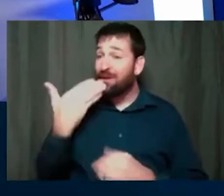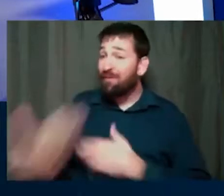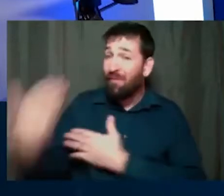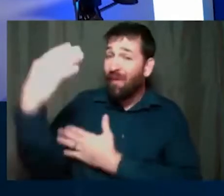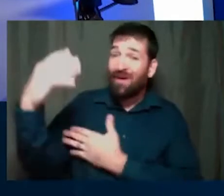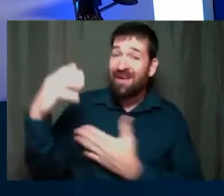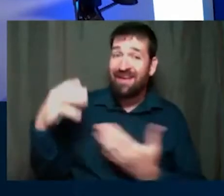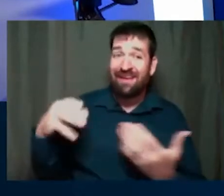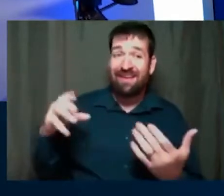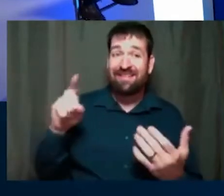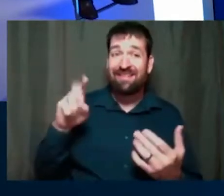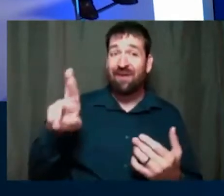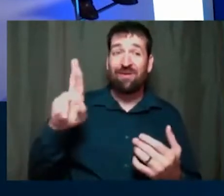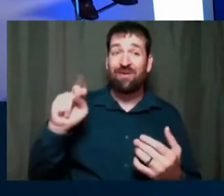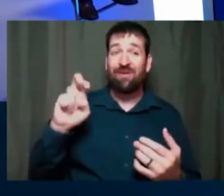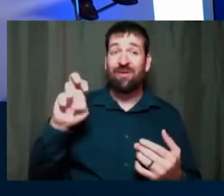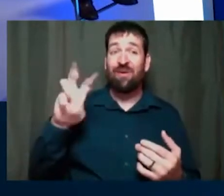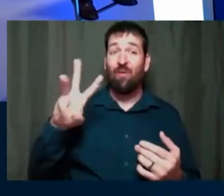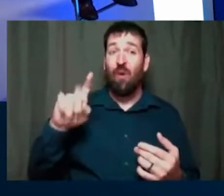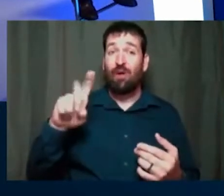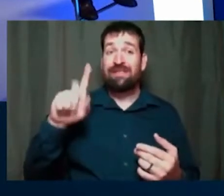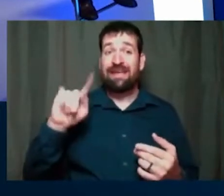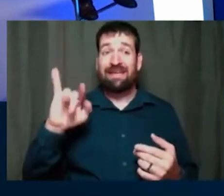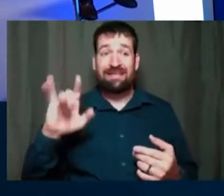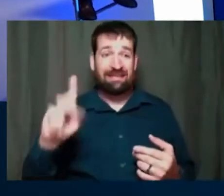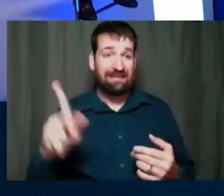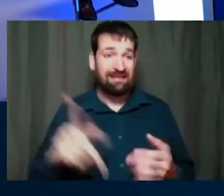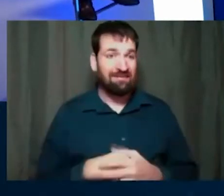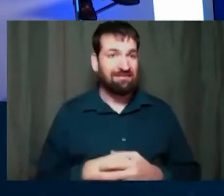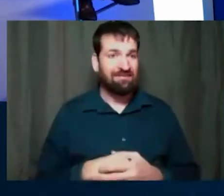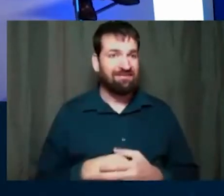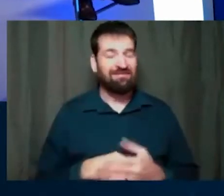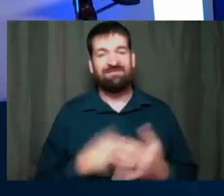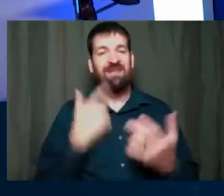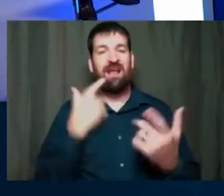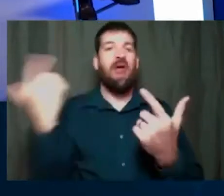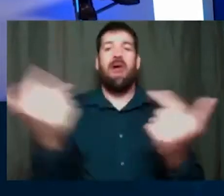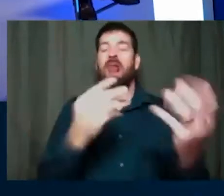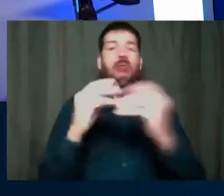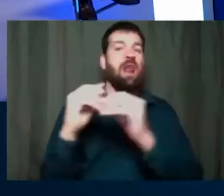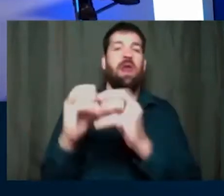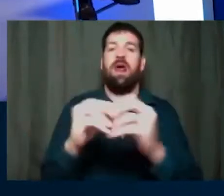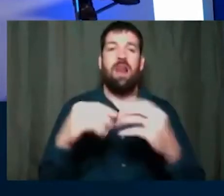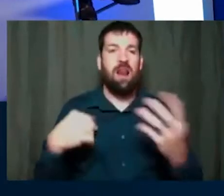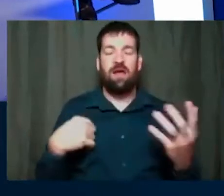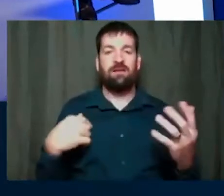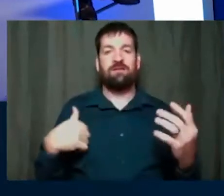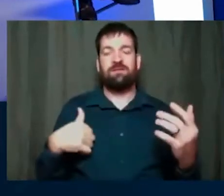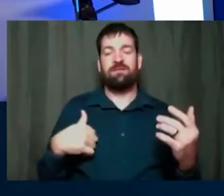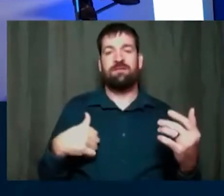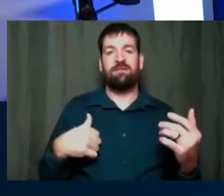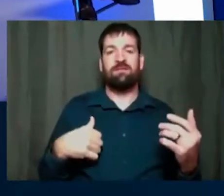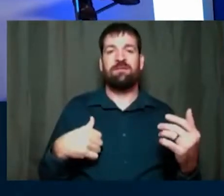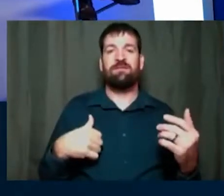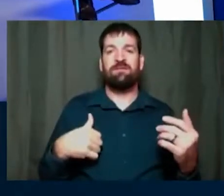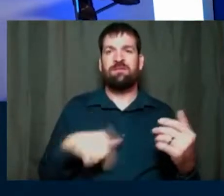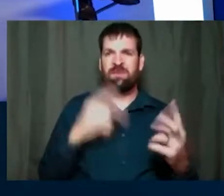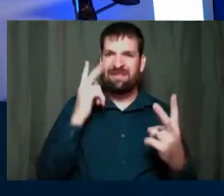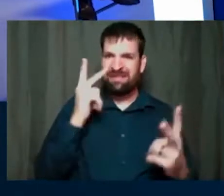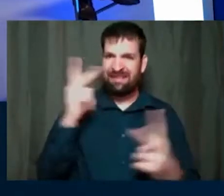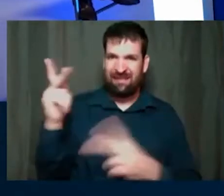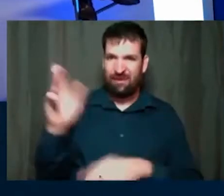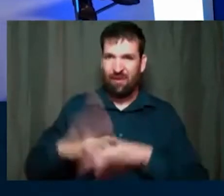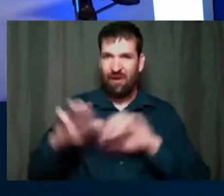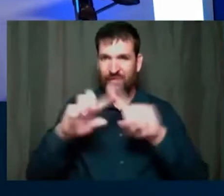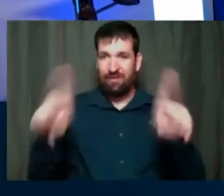you? We've I'm just seen enjoying you. watching. Come on, I let's just talk want, about I Royals know. and Chiefs. I see you. We've been seeing you on the screen. So good morning to you, by the